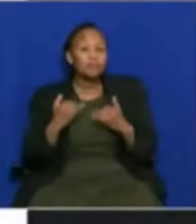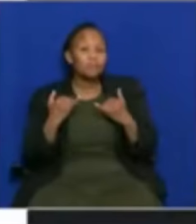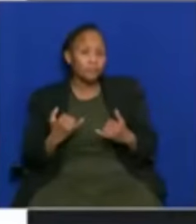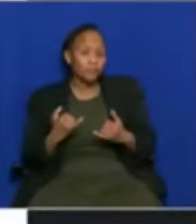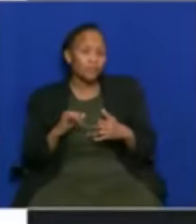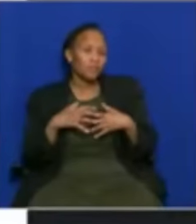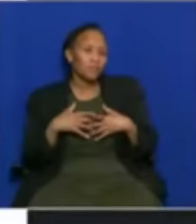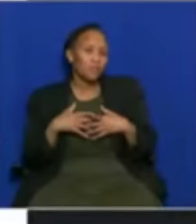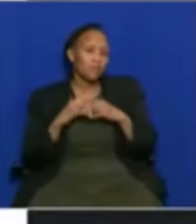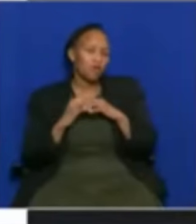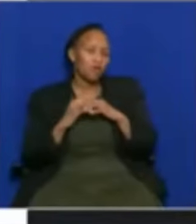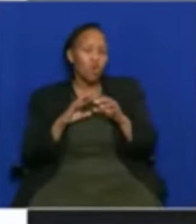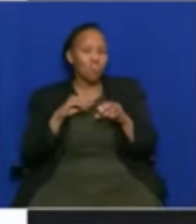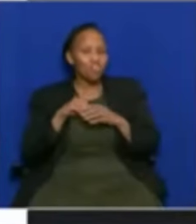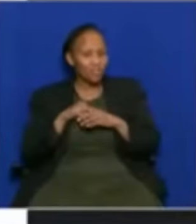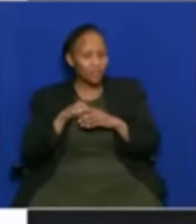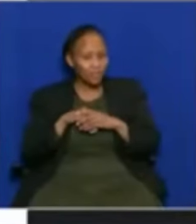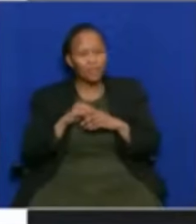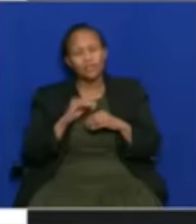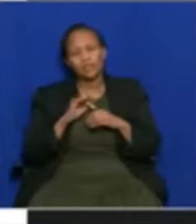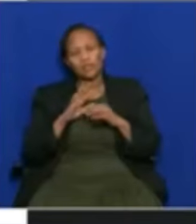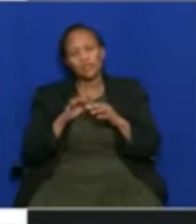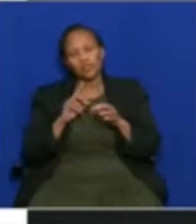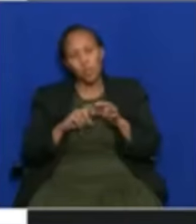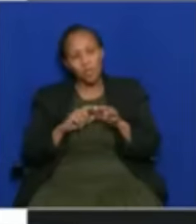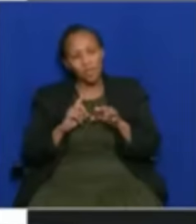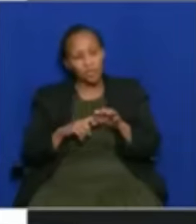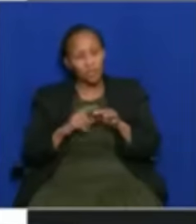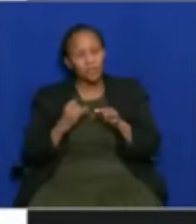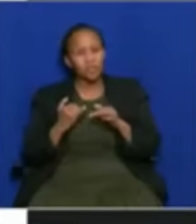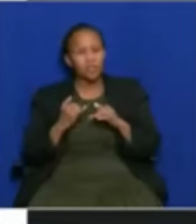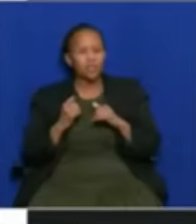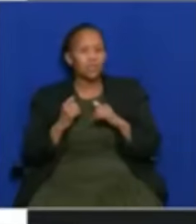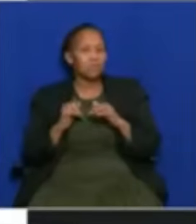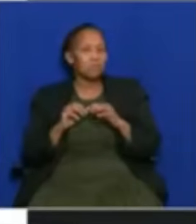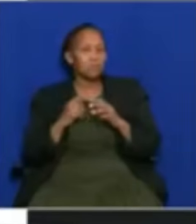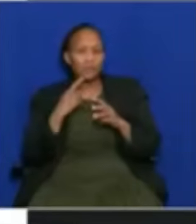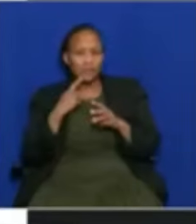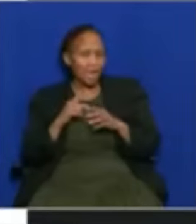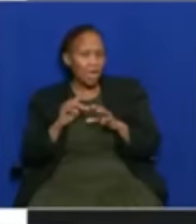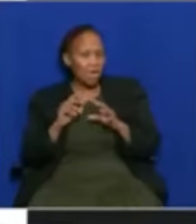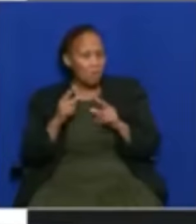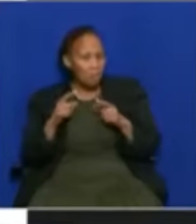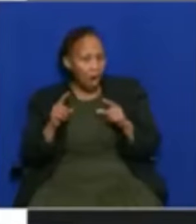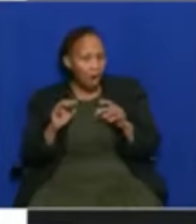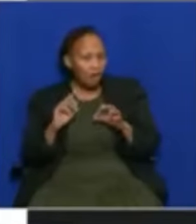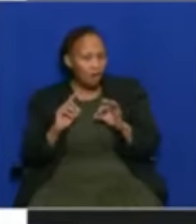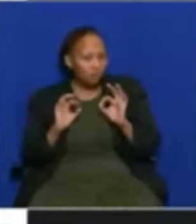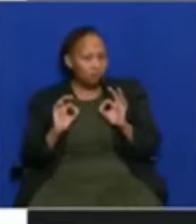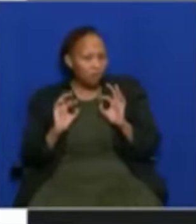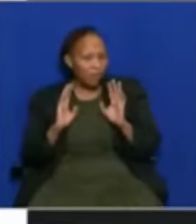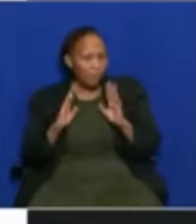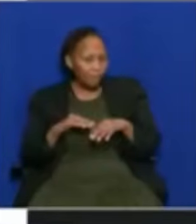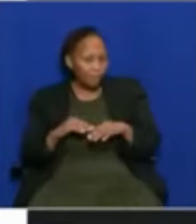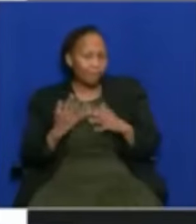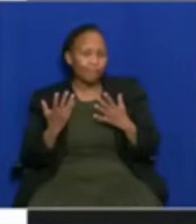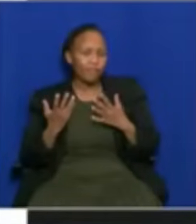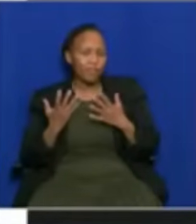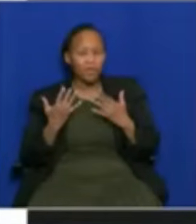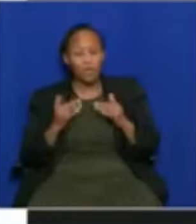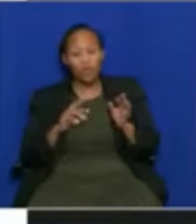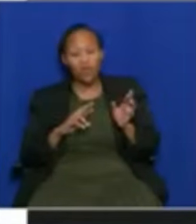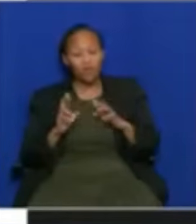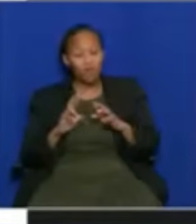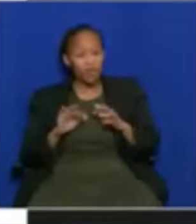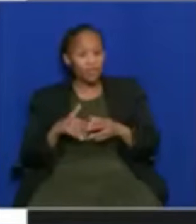quality, and that they were not properly marked? What led you to that conclusion in the docket? Again, with reference to the docket. It's